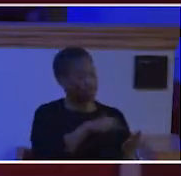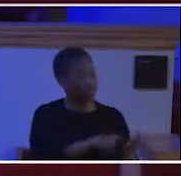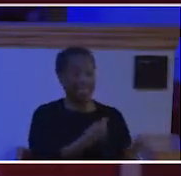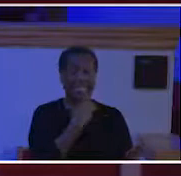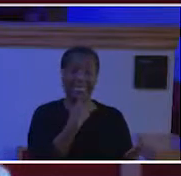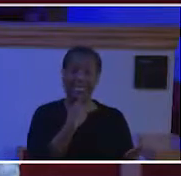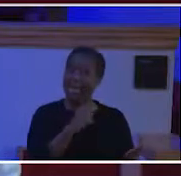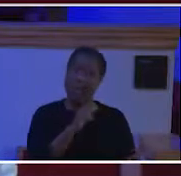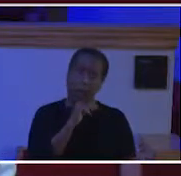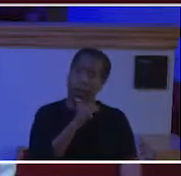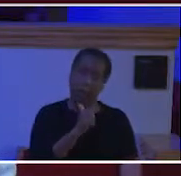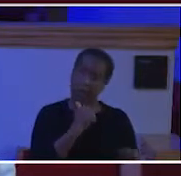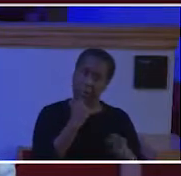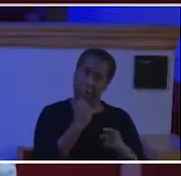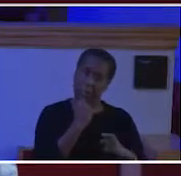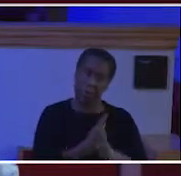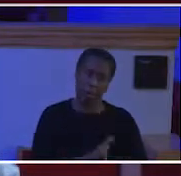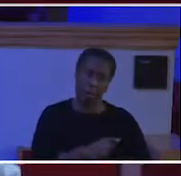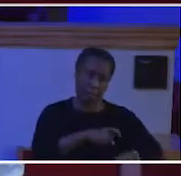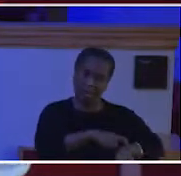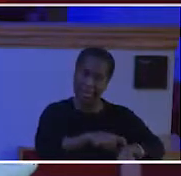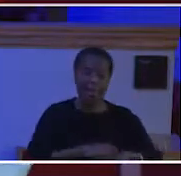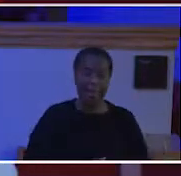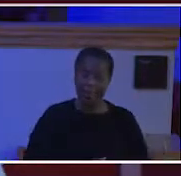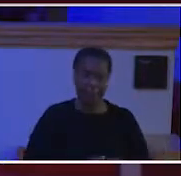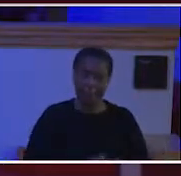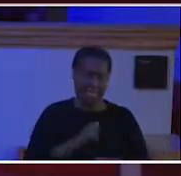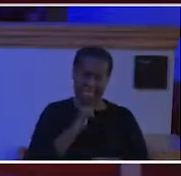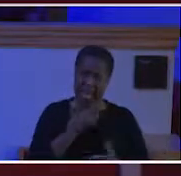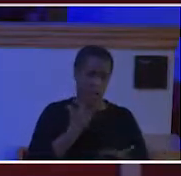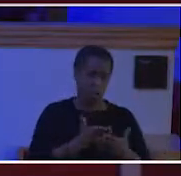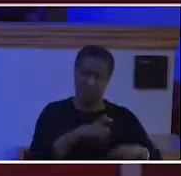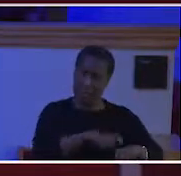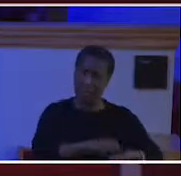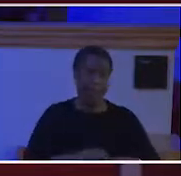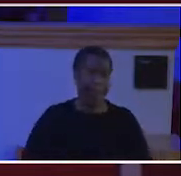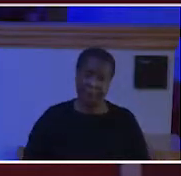an inopportune time. It wasn't really a good time.